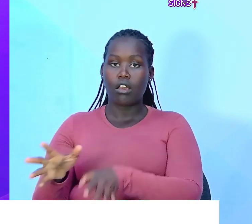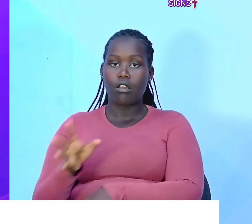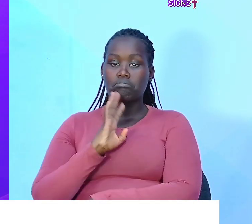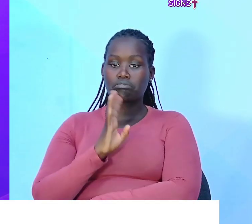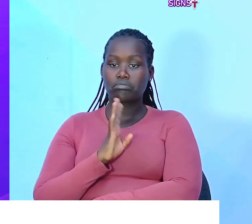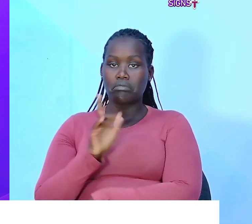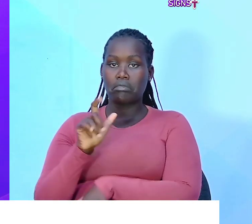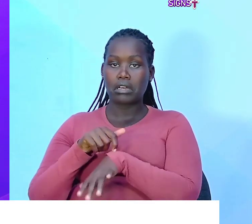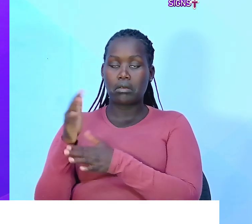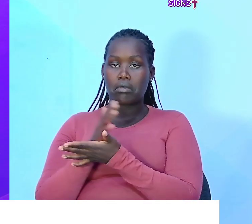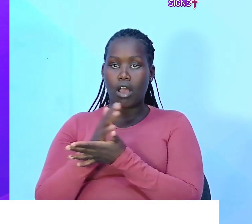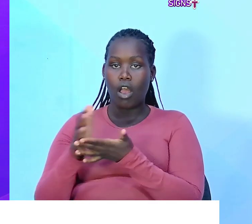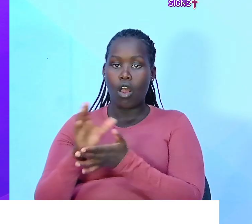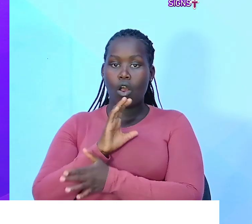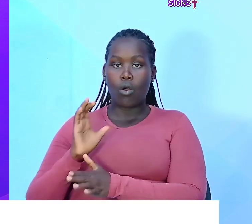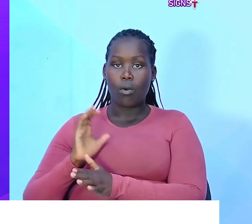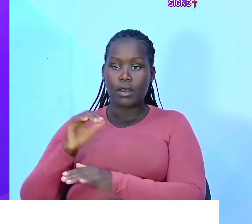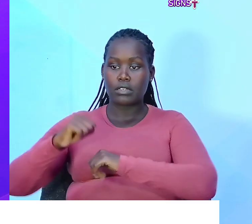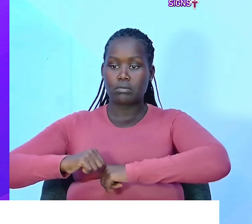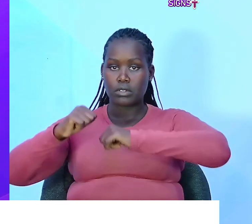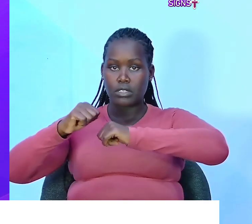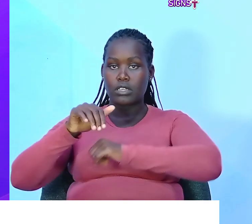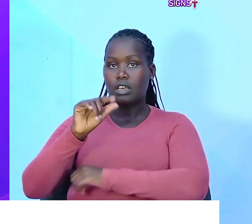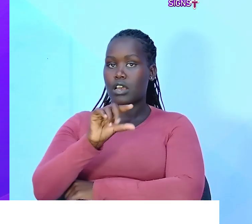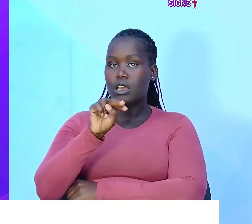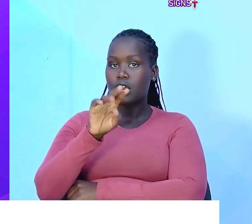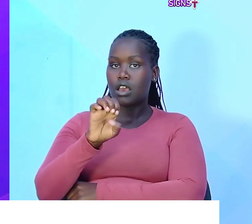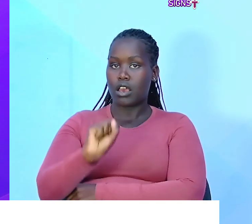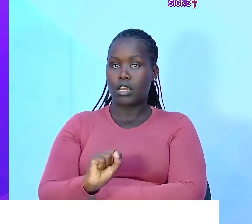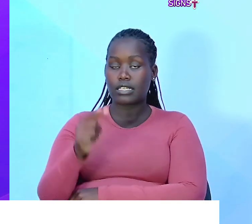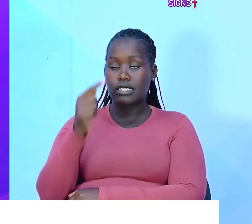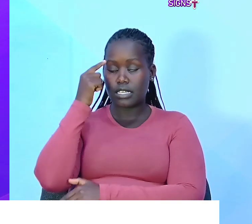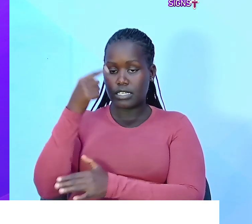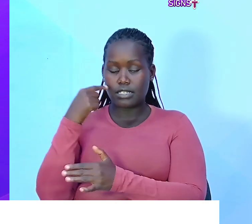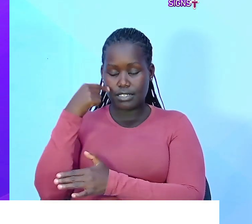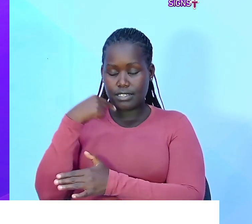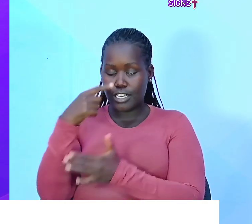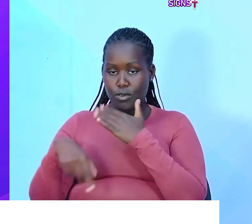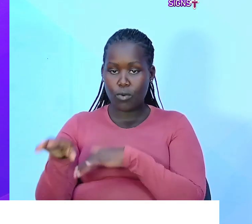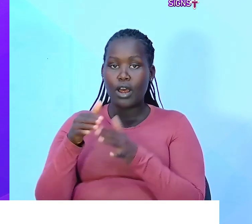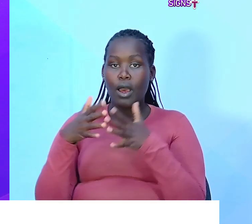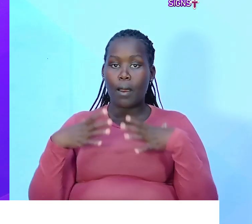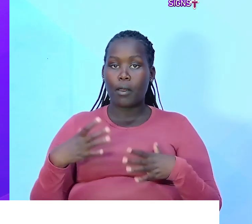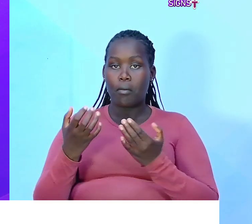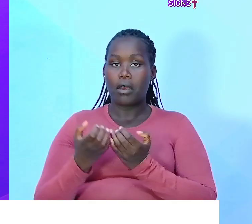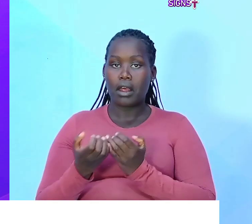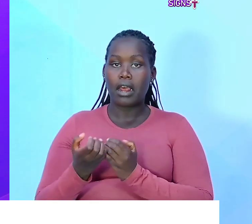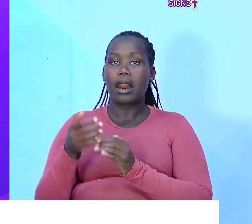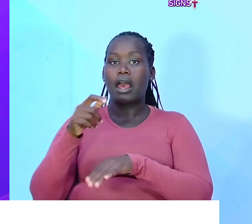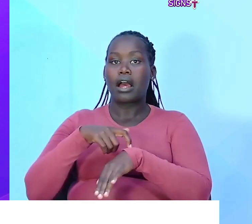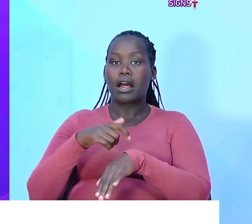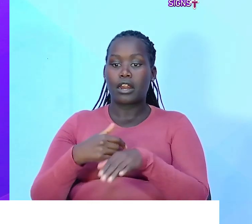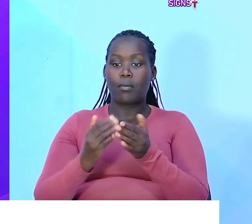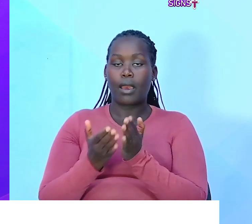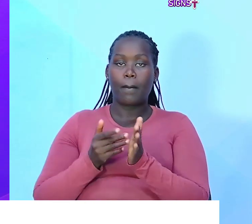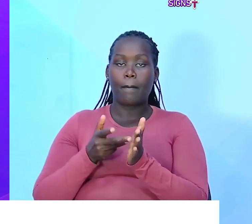during the sessions, Committee Chair Dr. Agnes Zani noted that residents demanded timely compensation for